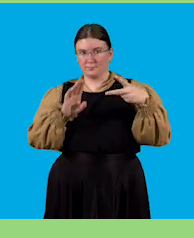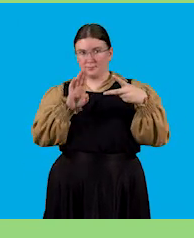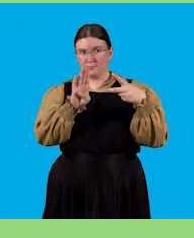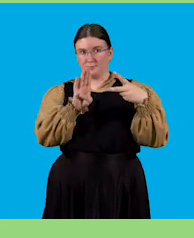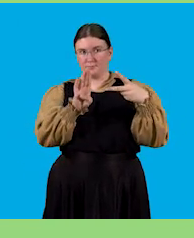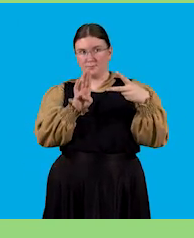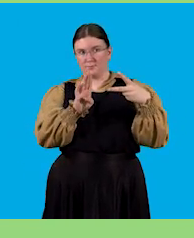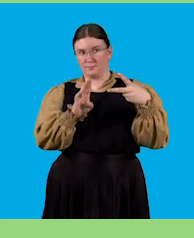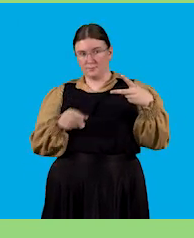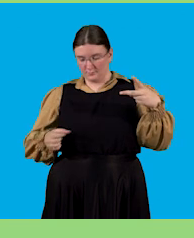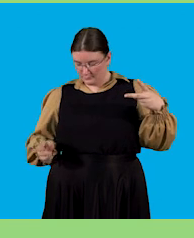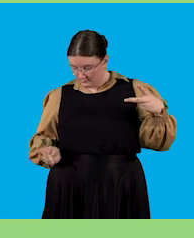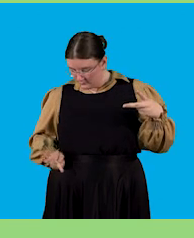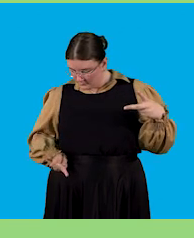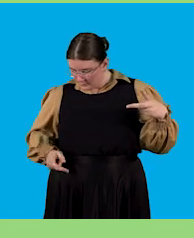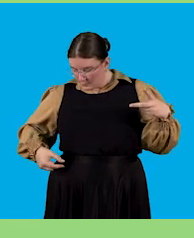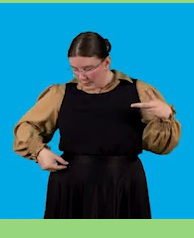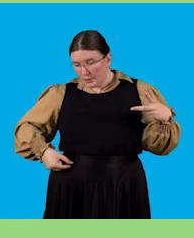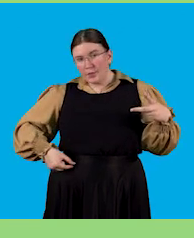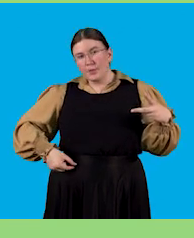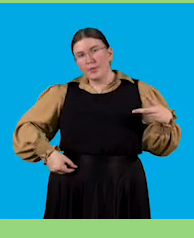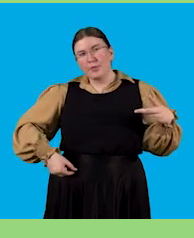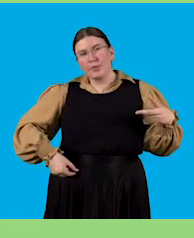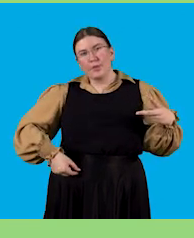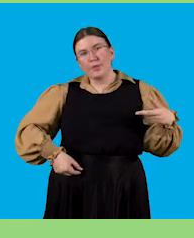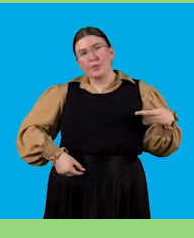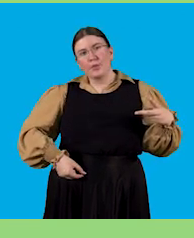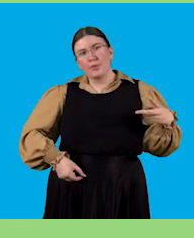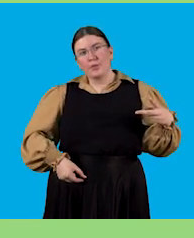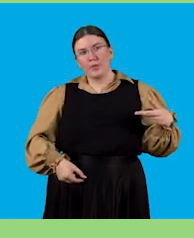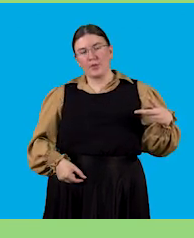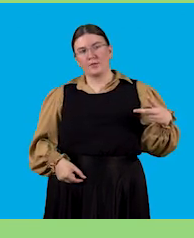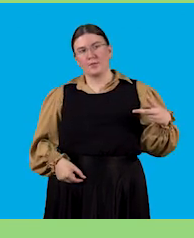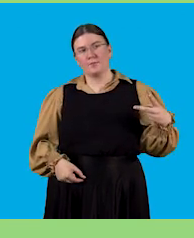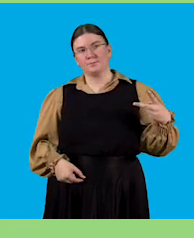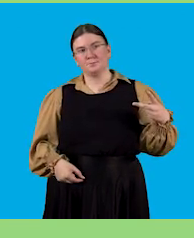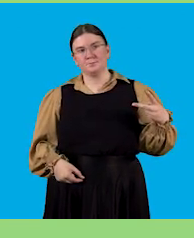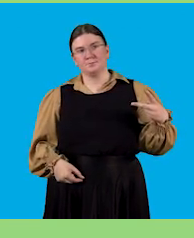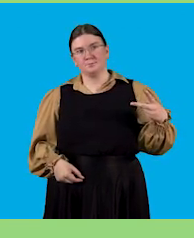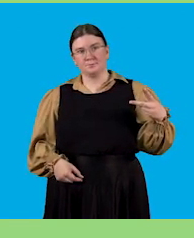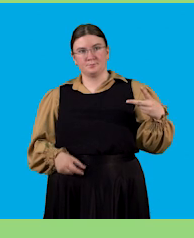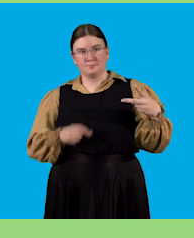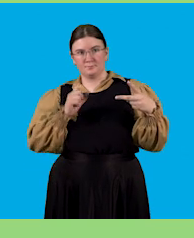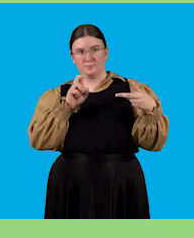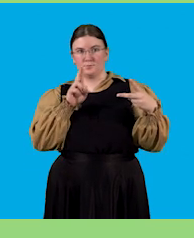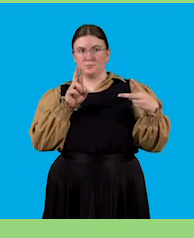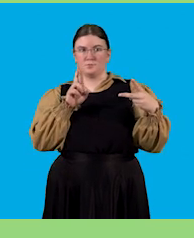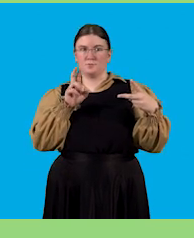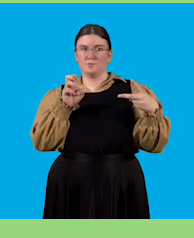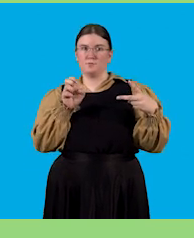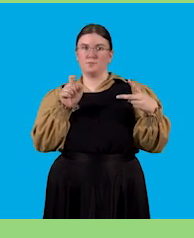Then a B, we have a duct that is leading from the kidney to a sac-like structure. There we have